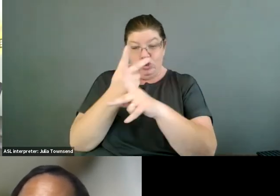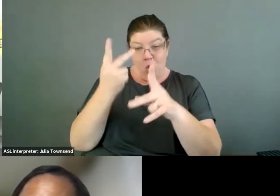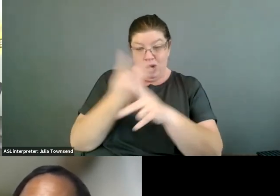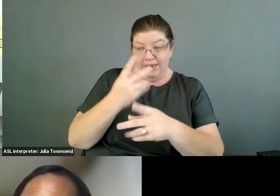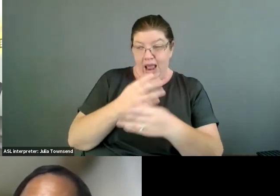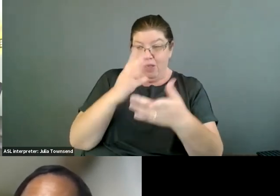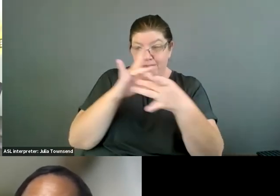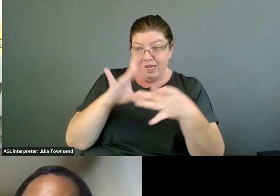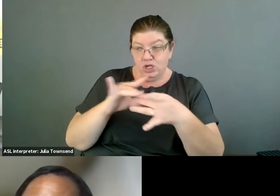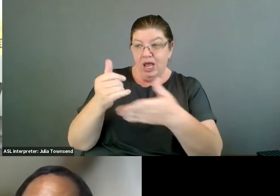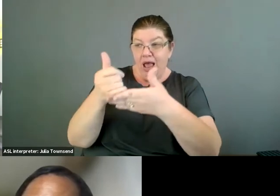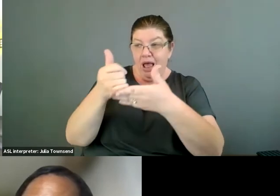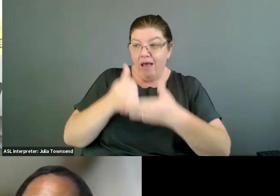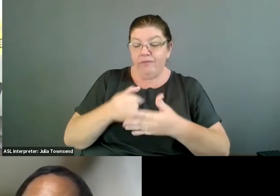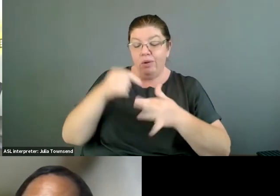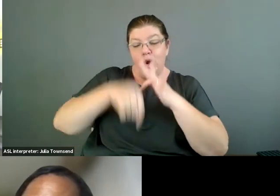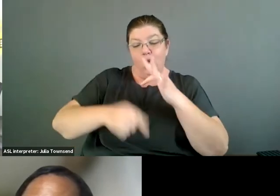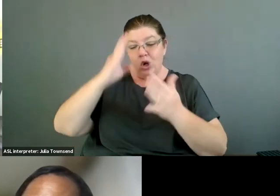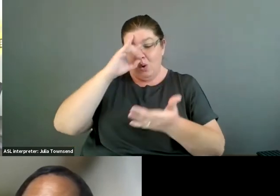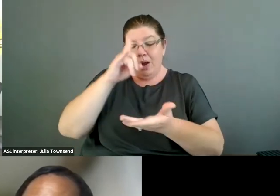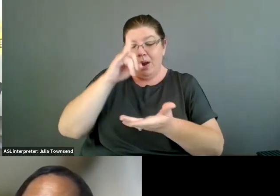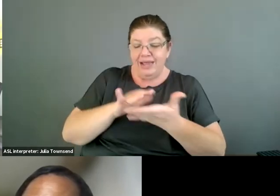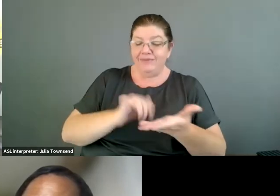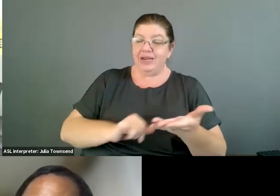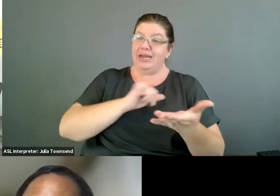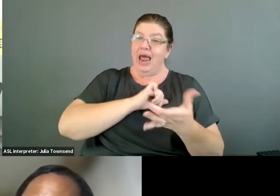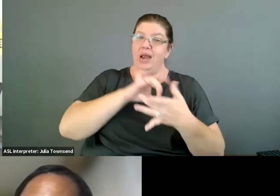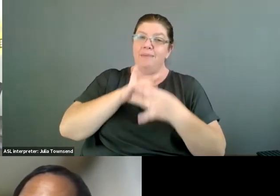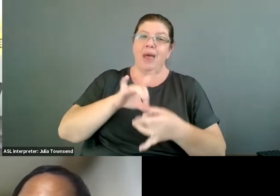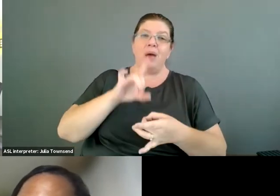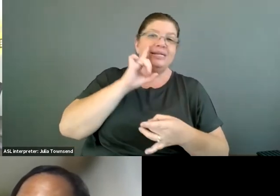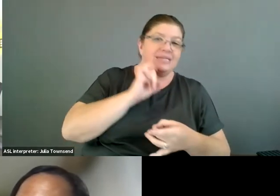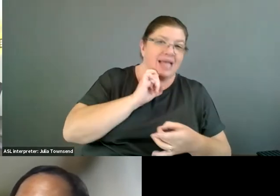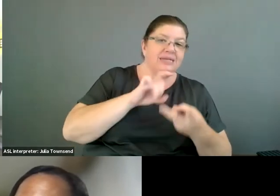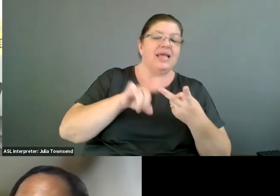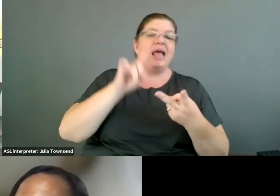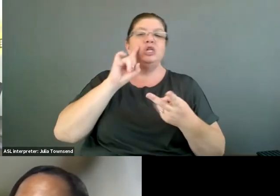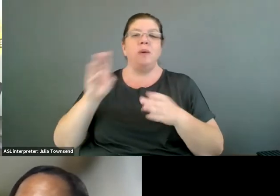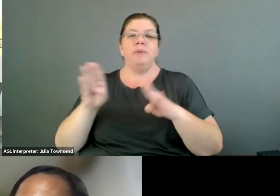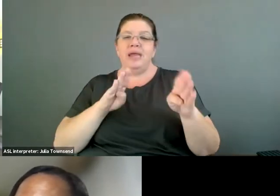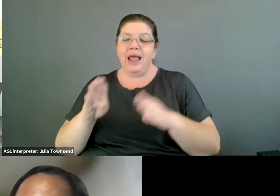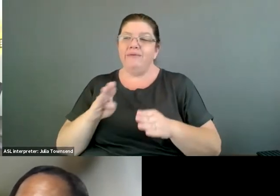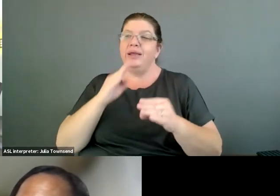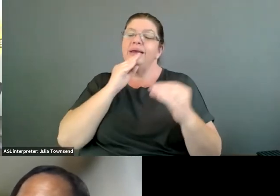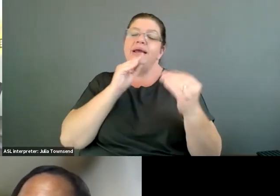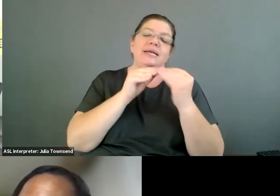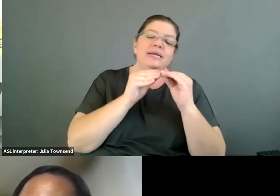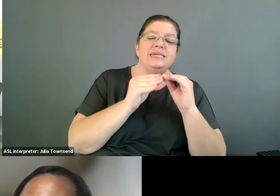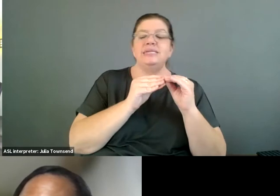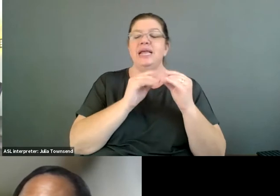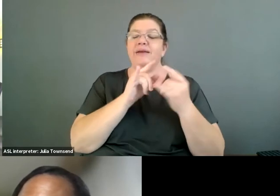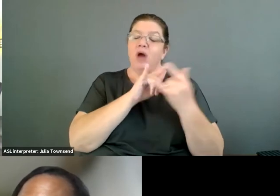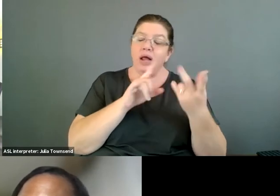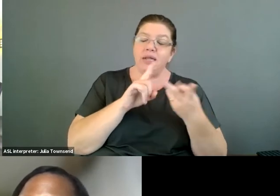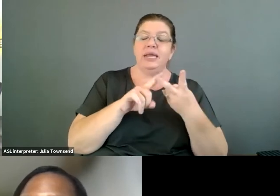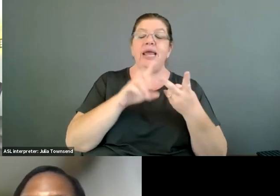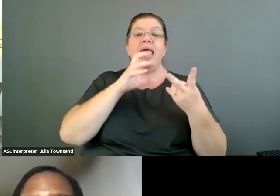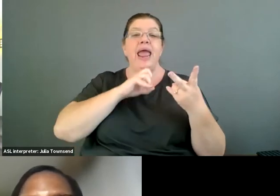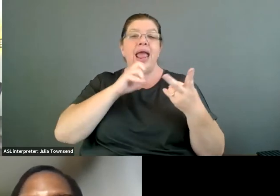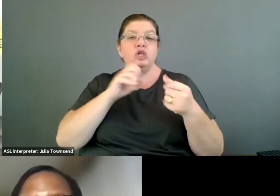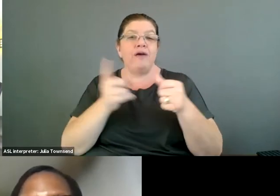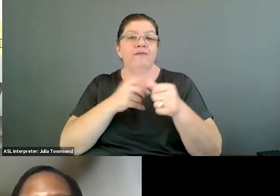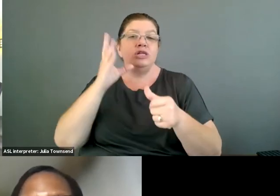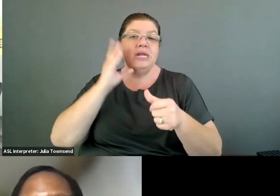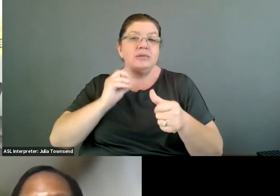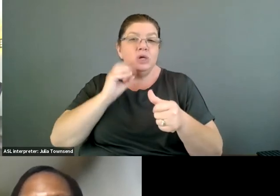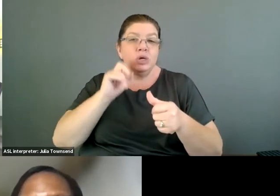in coming to deeply know about our beliefs and attitudes about sex and sexual behavior. Kissing fondly, age of sex, first experience,